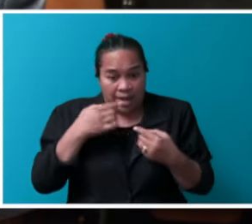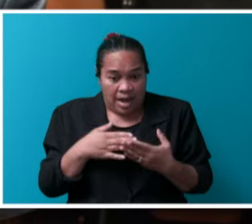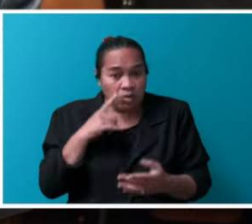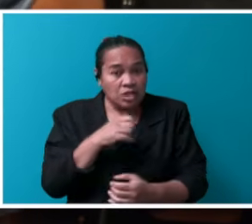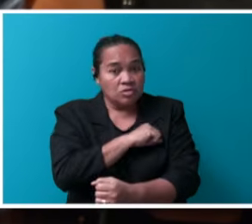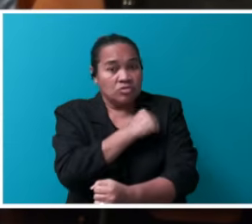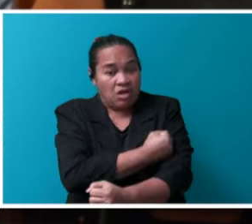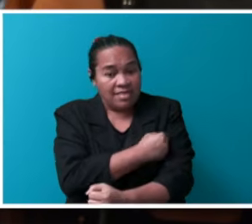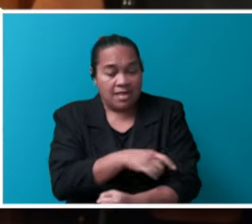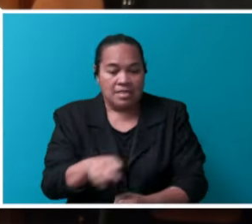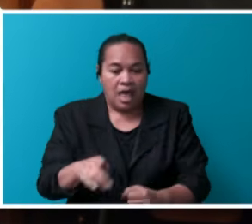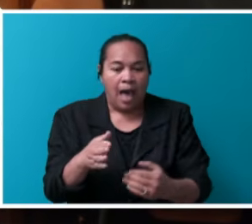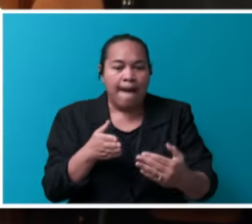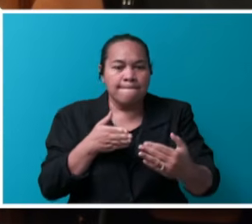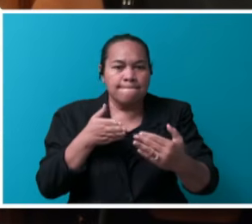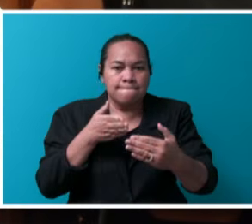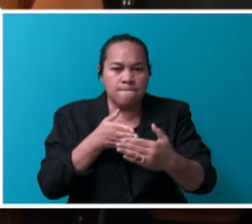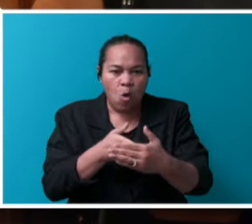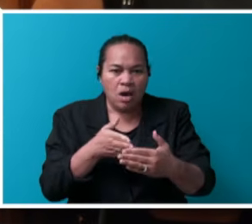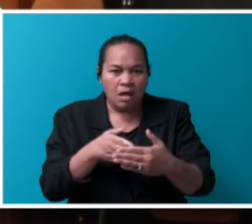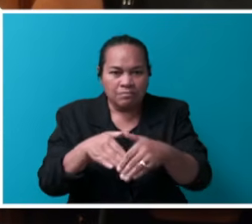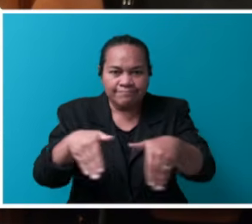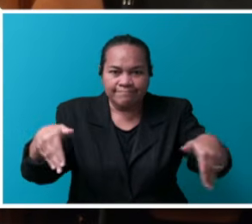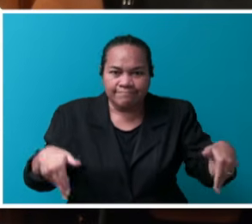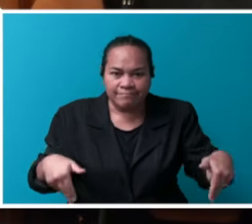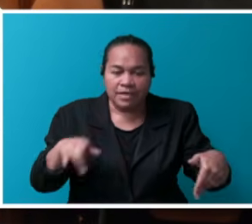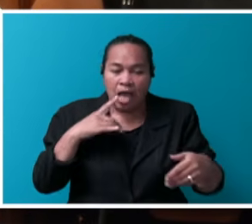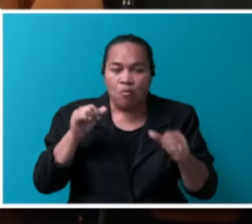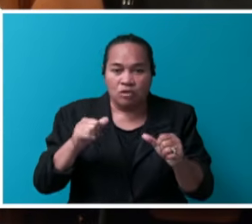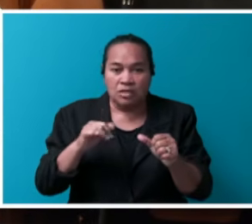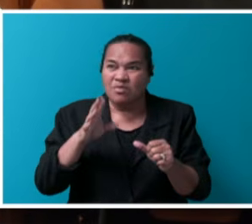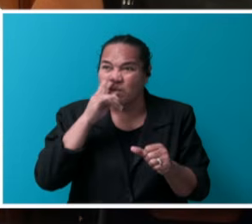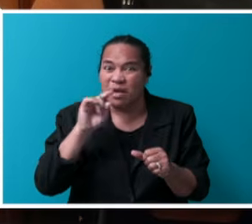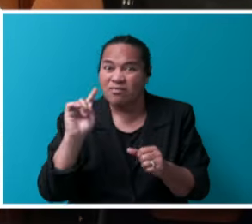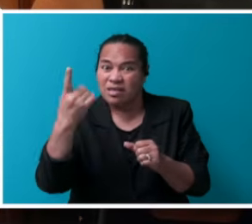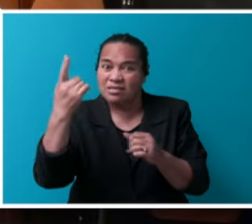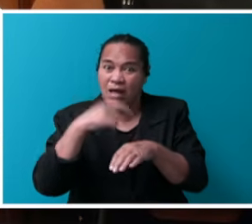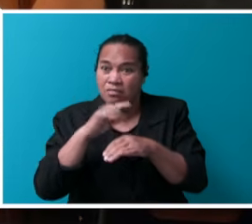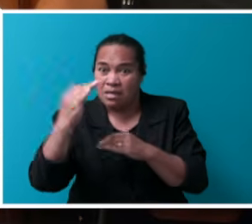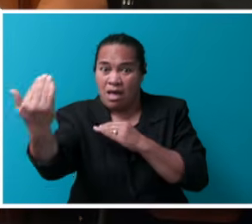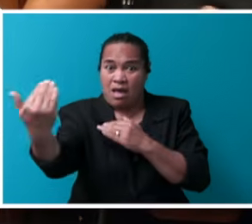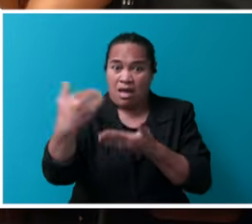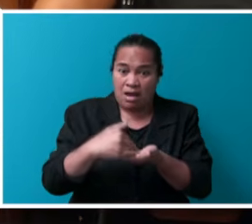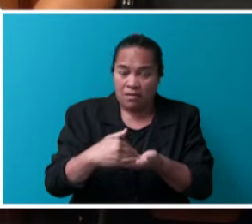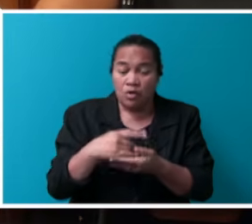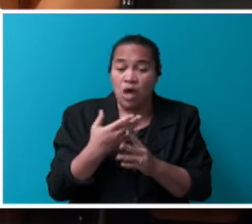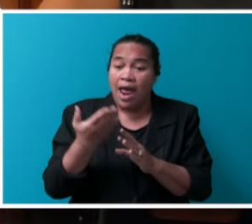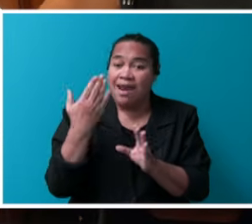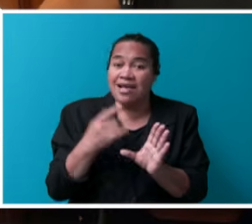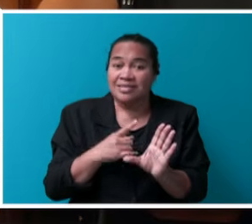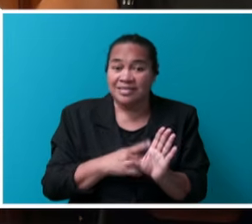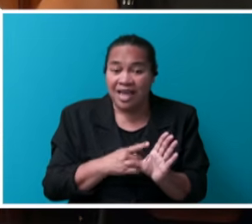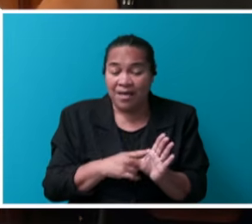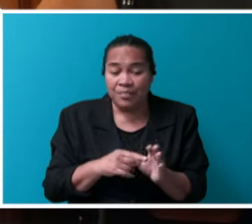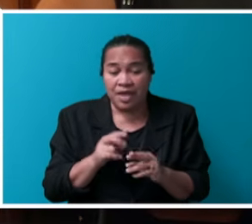our border protection. This is critical for our sovereignty, our economy, and the safety of our people. Over the past year, the Fiji Revenue